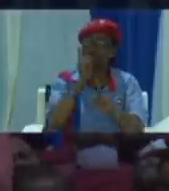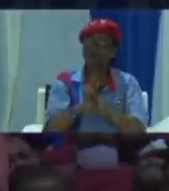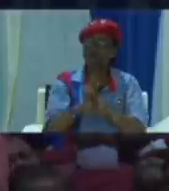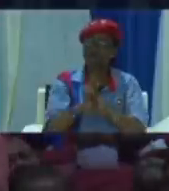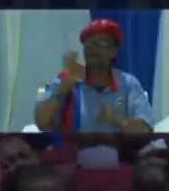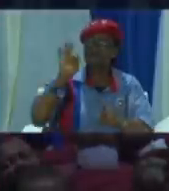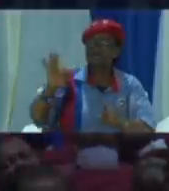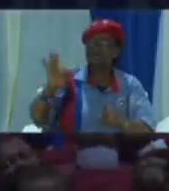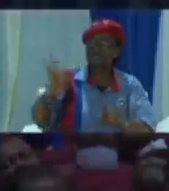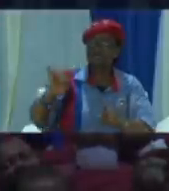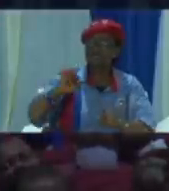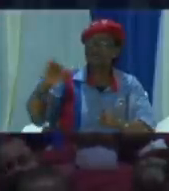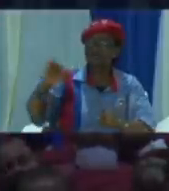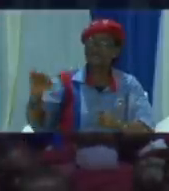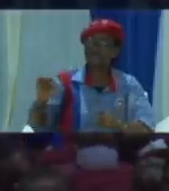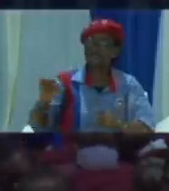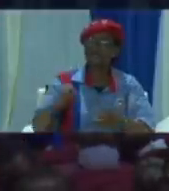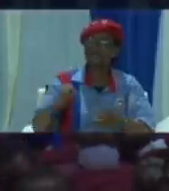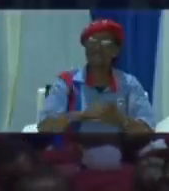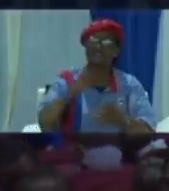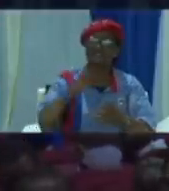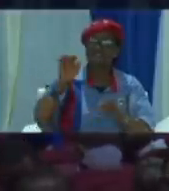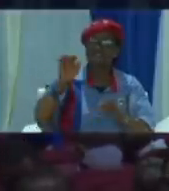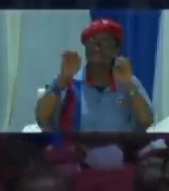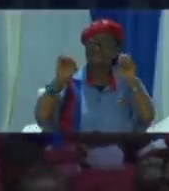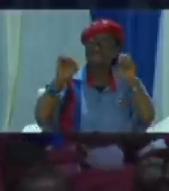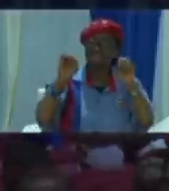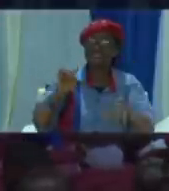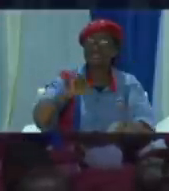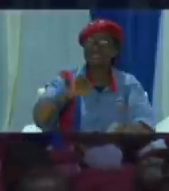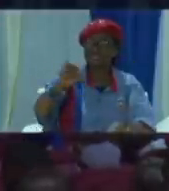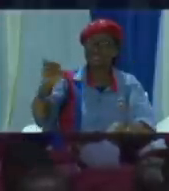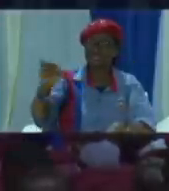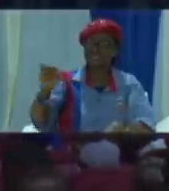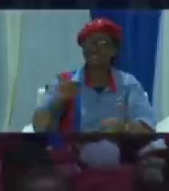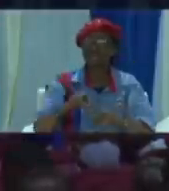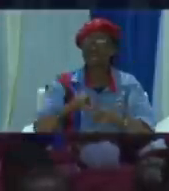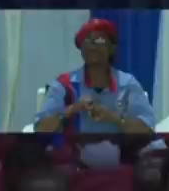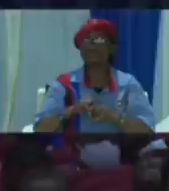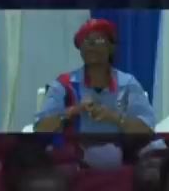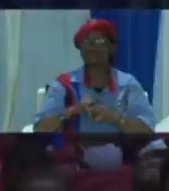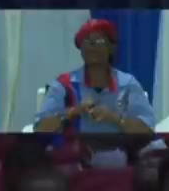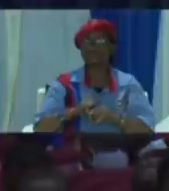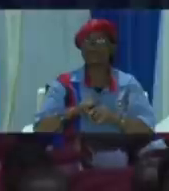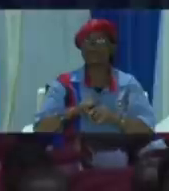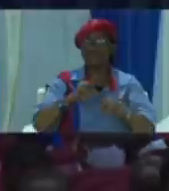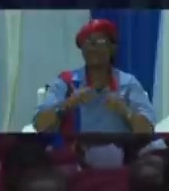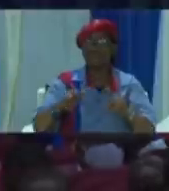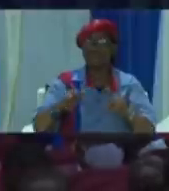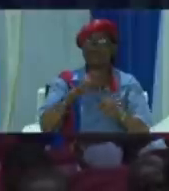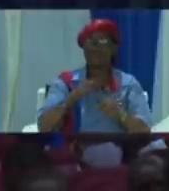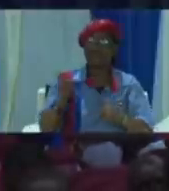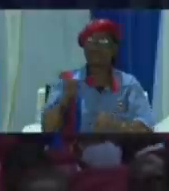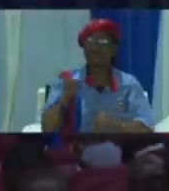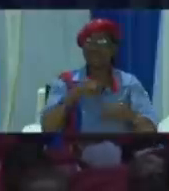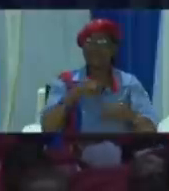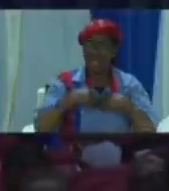wasu nikan sugbon ko je eko ikoni ninu oro Olorun. But when you have a topic